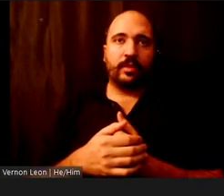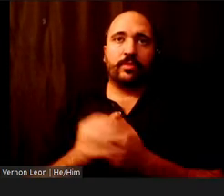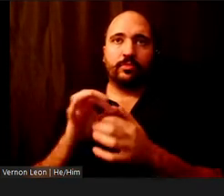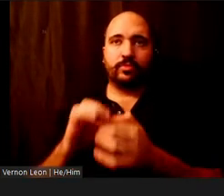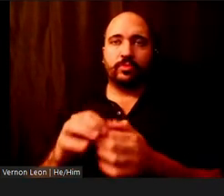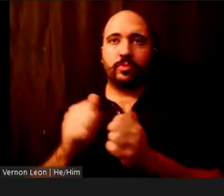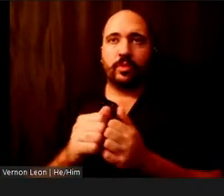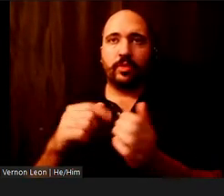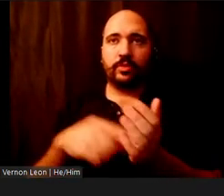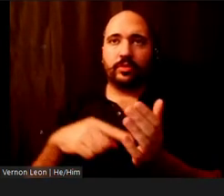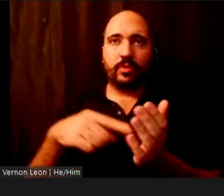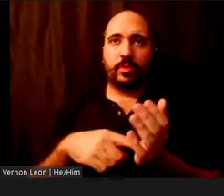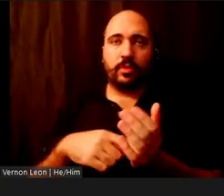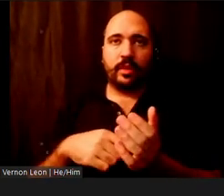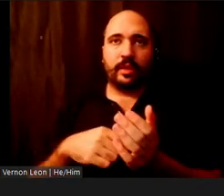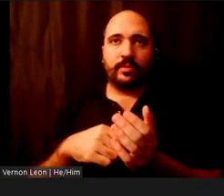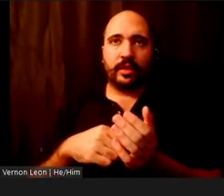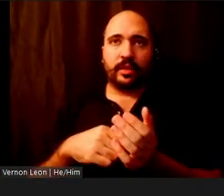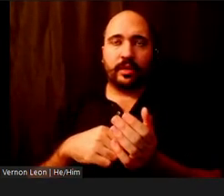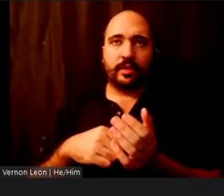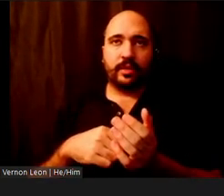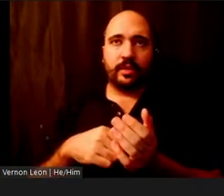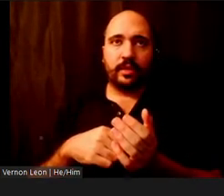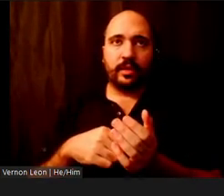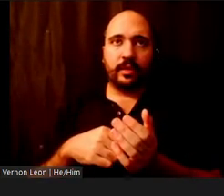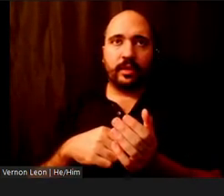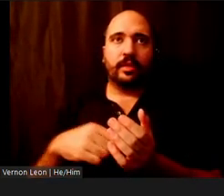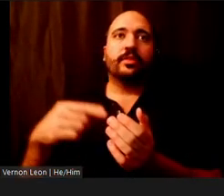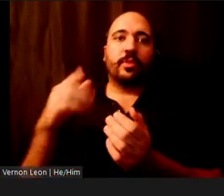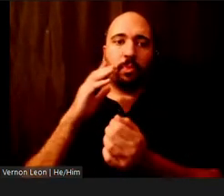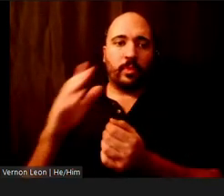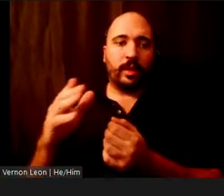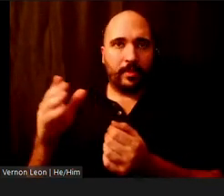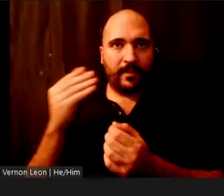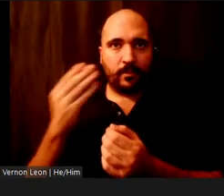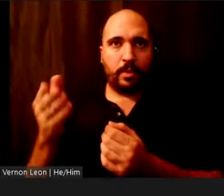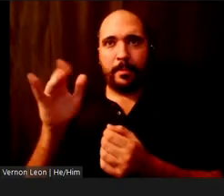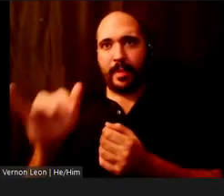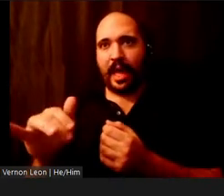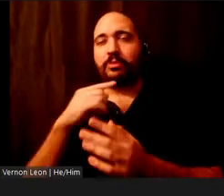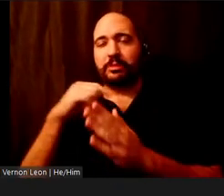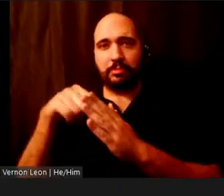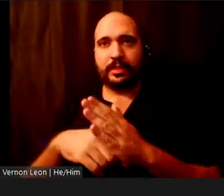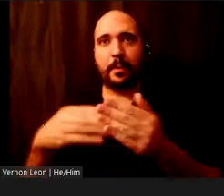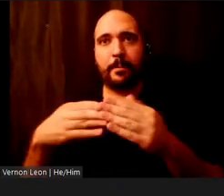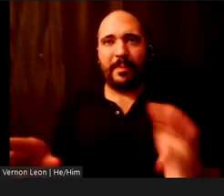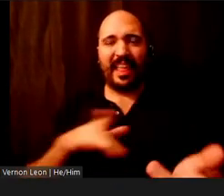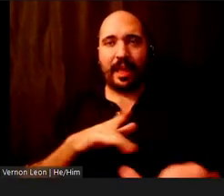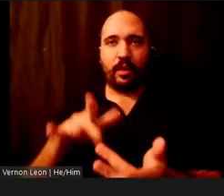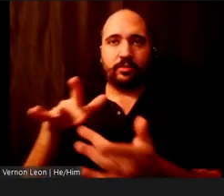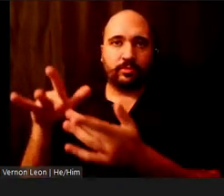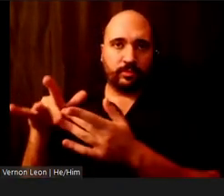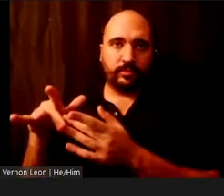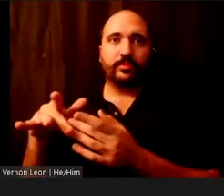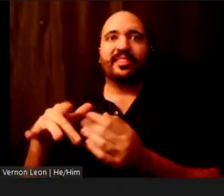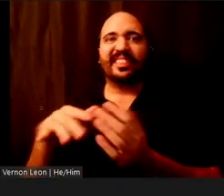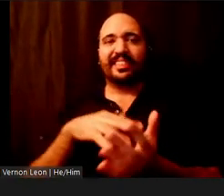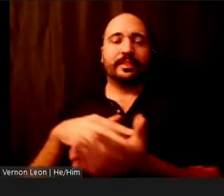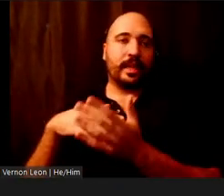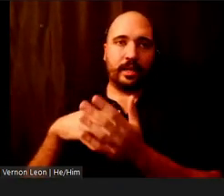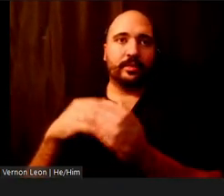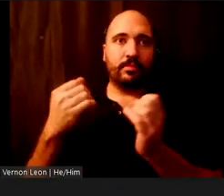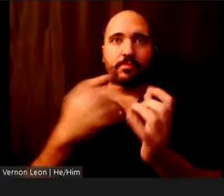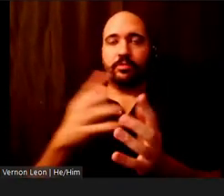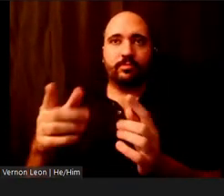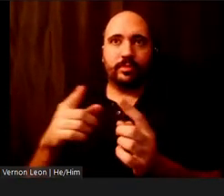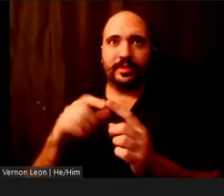environmental assessment is going to assess a range of scenarios and will be informed by robust public outreach. Studying multiple scenarios ensures that we understand the